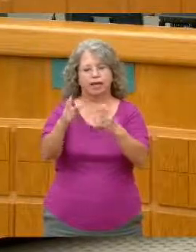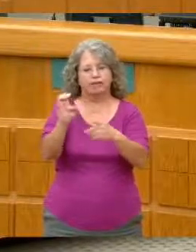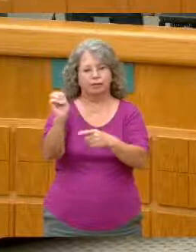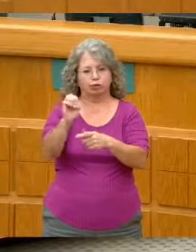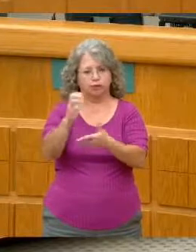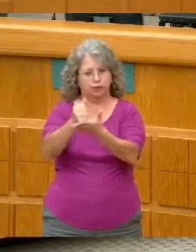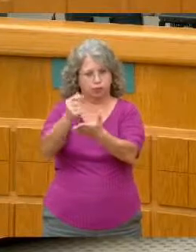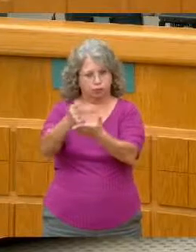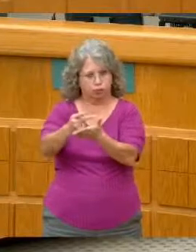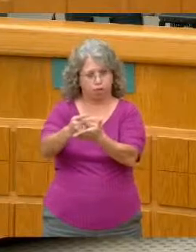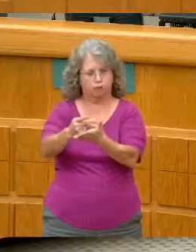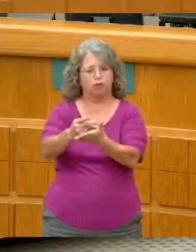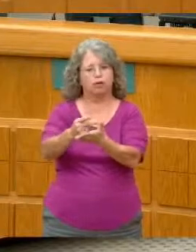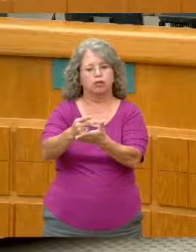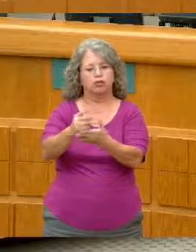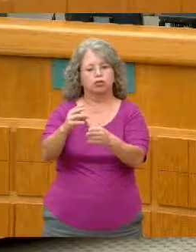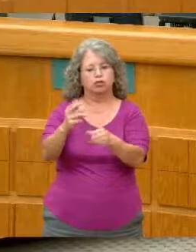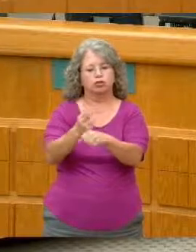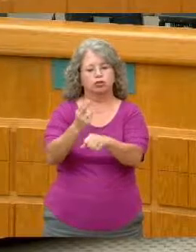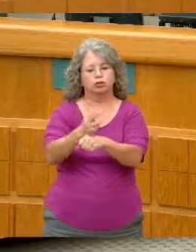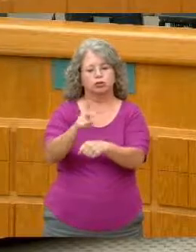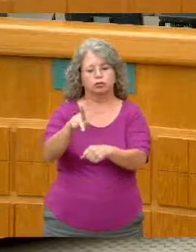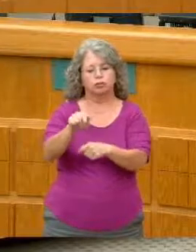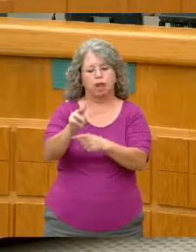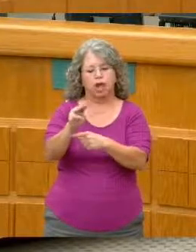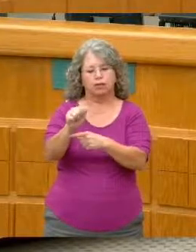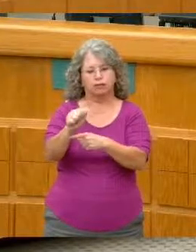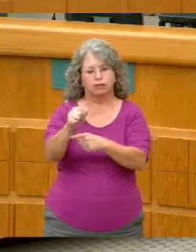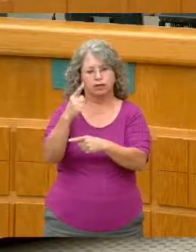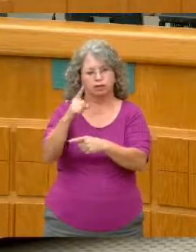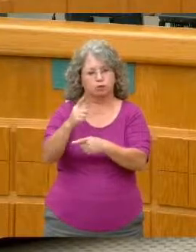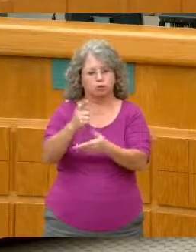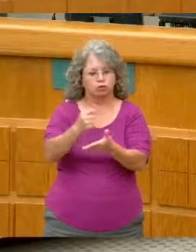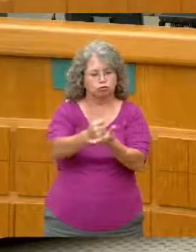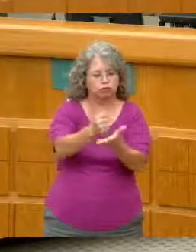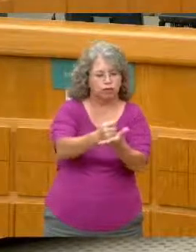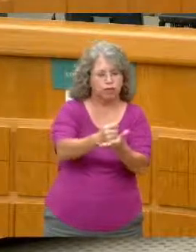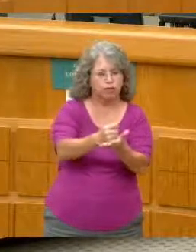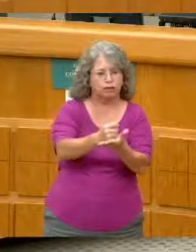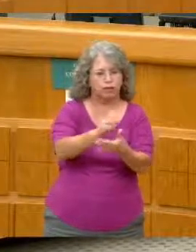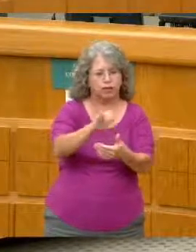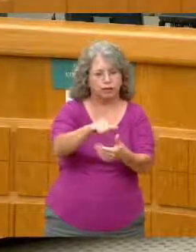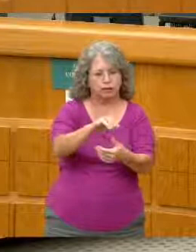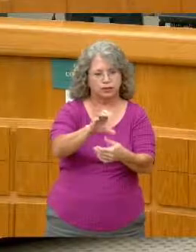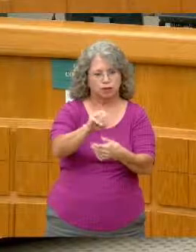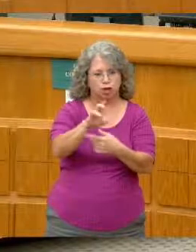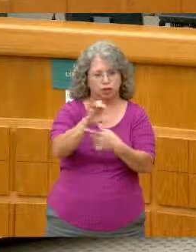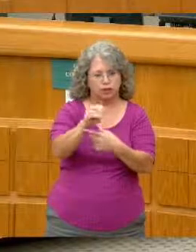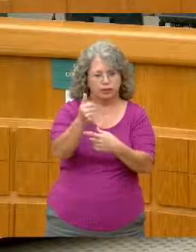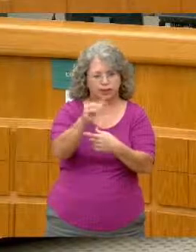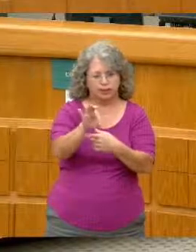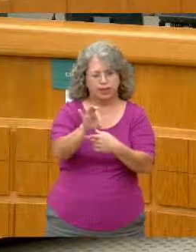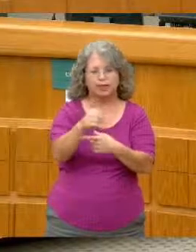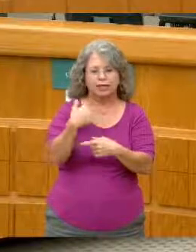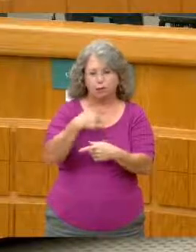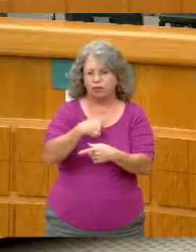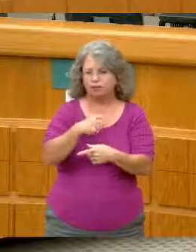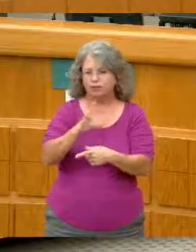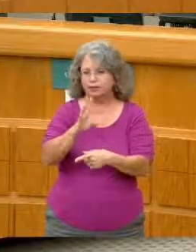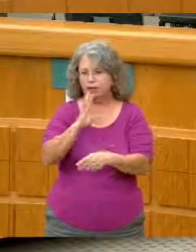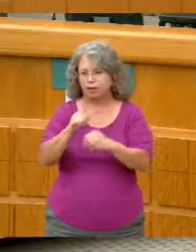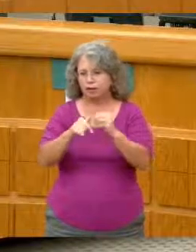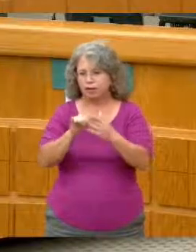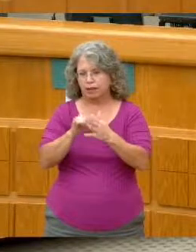emergency approval for the use of convalescent plasma as a treatment for COVID-19. We have been preaching a little bit about